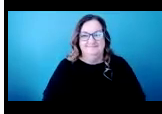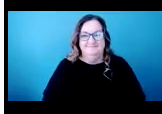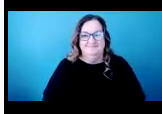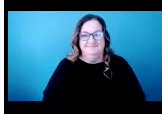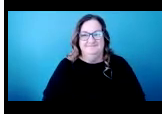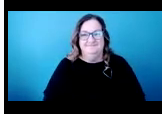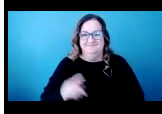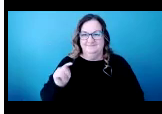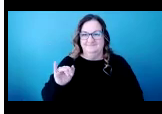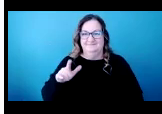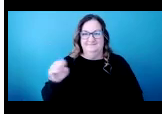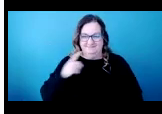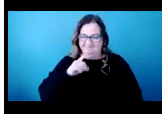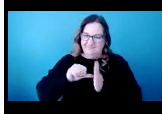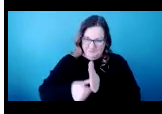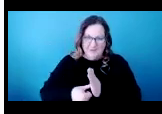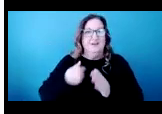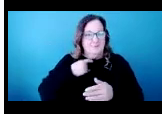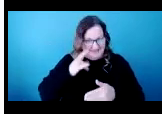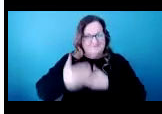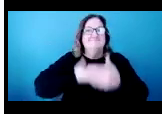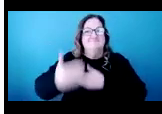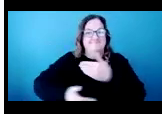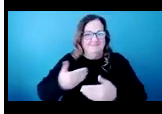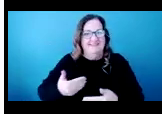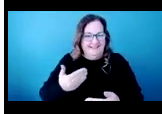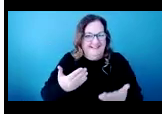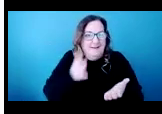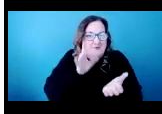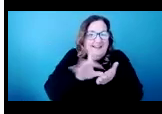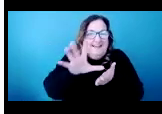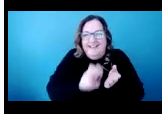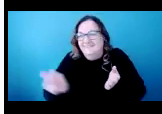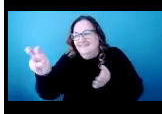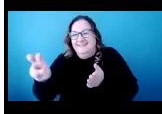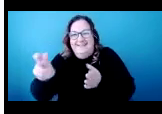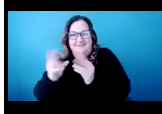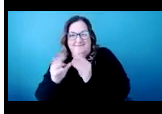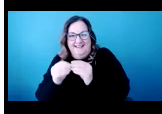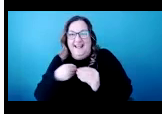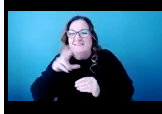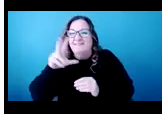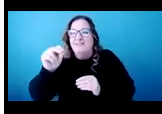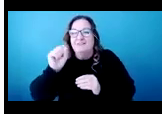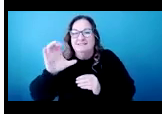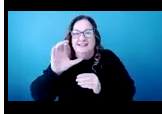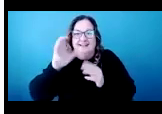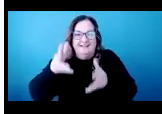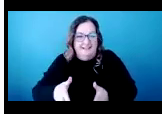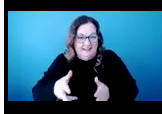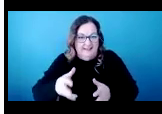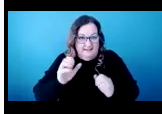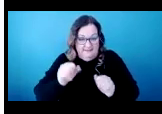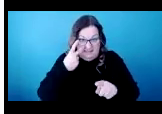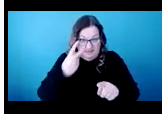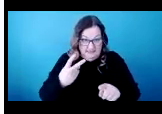I'm impressed. We got through that quick. We might get kicked out. we're going to get kicked out in about 30 seconds. Can you see the Hey. slideshow again, or is it